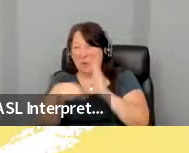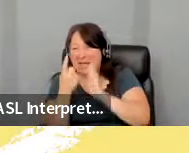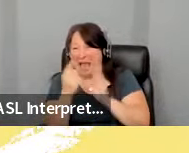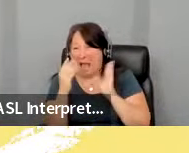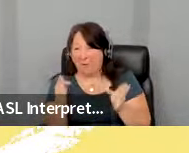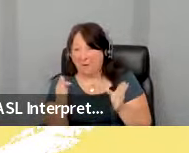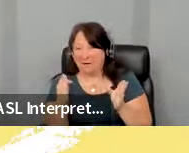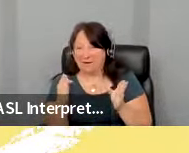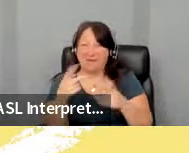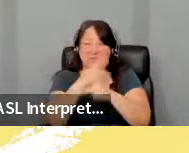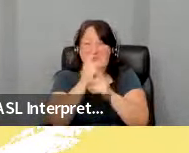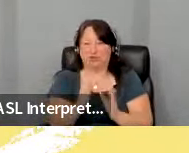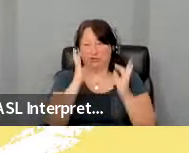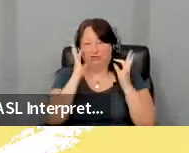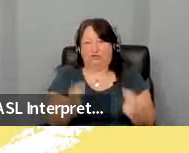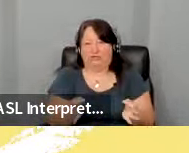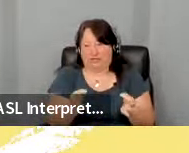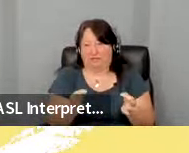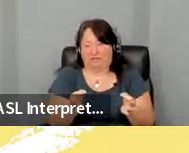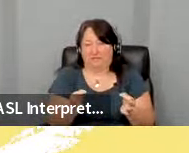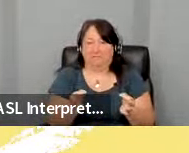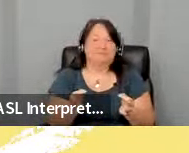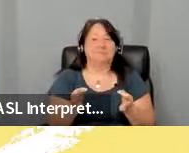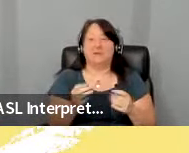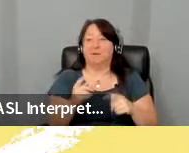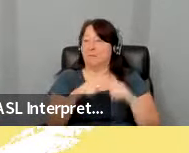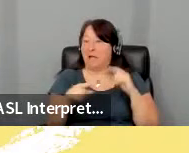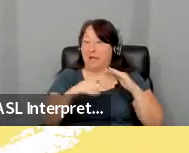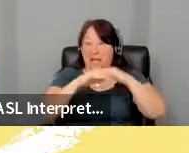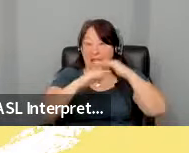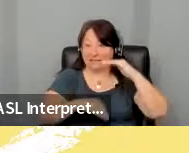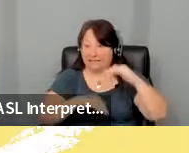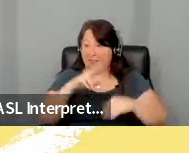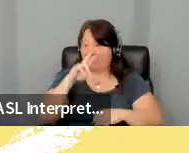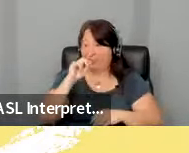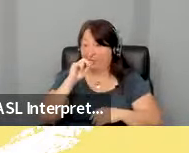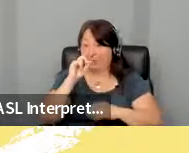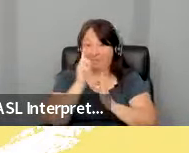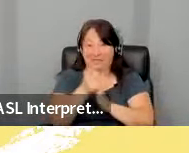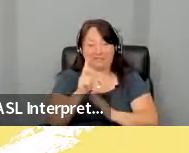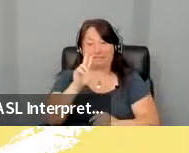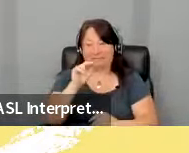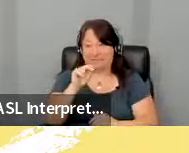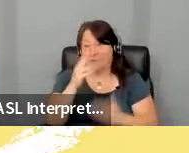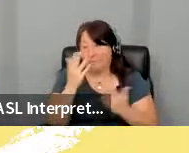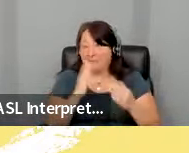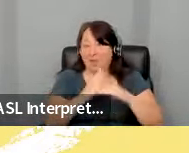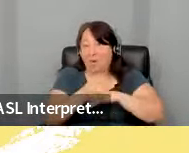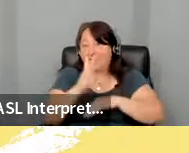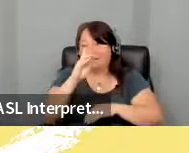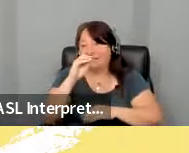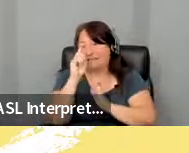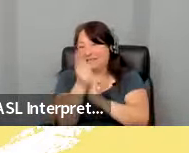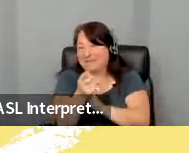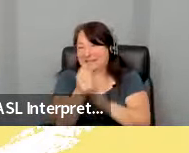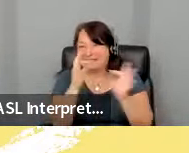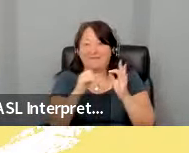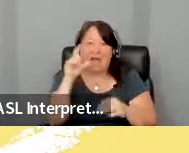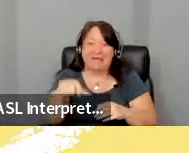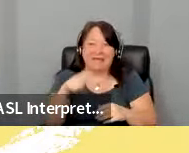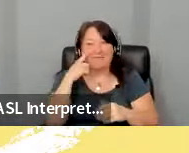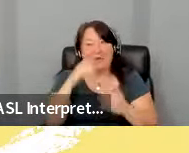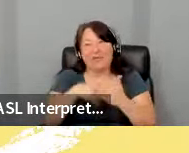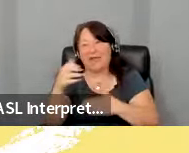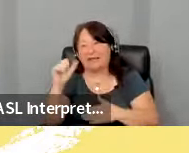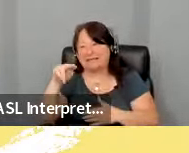the producer's discretion. Again, no less than 30 minutes. Of course, your break might be a little more than 60 minutes if you're not needed for the next